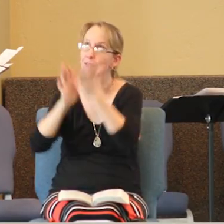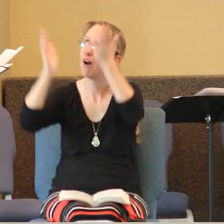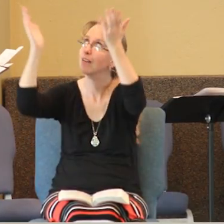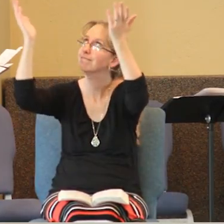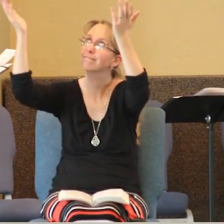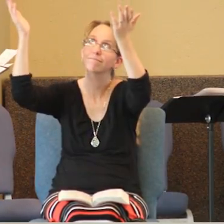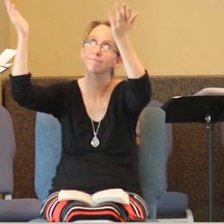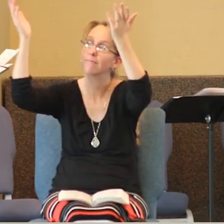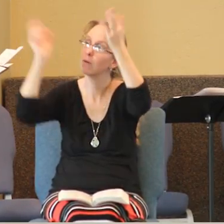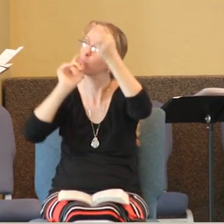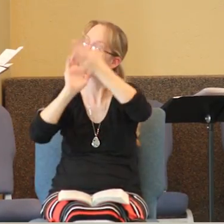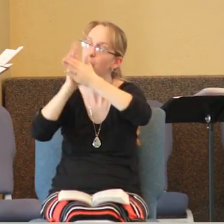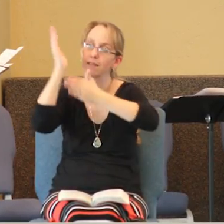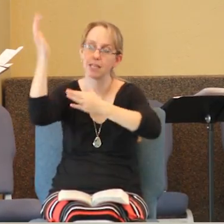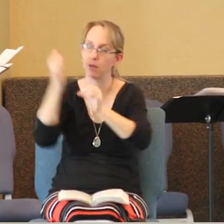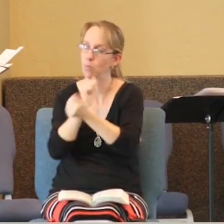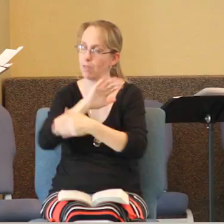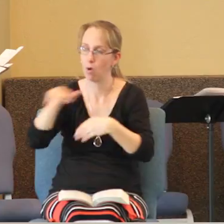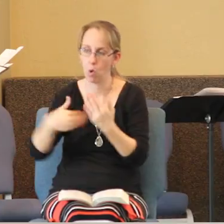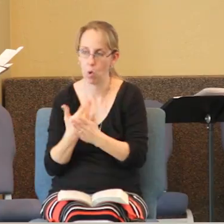the entirety of our lives.